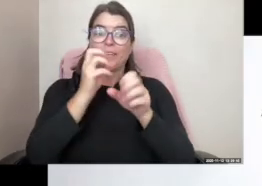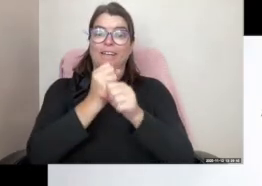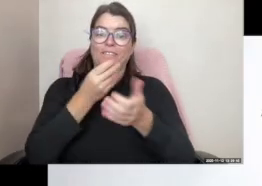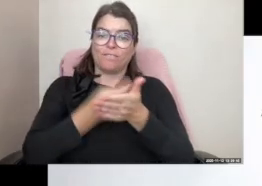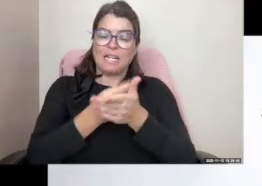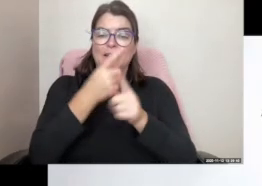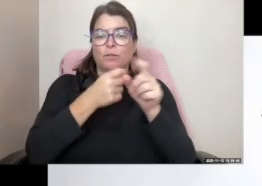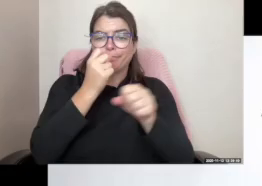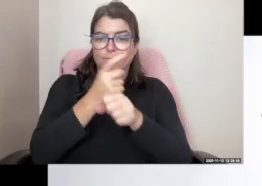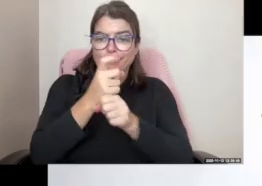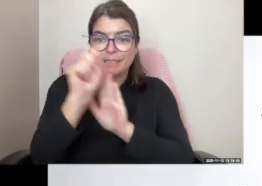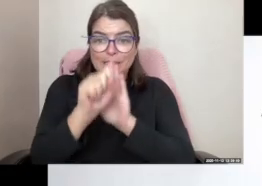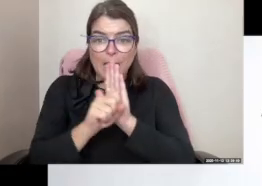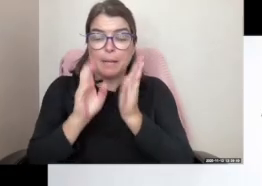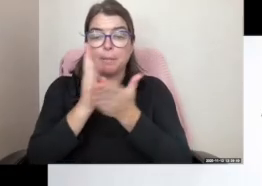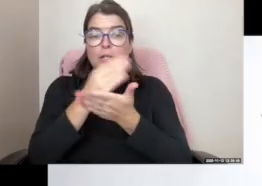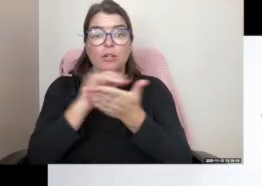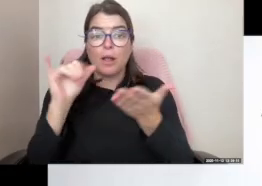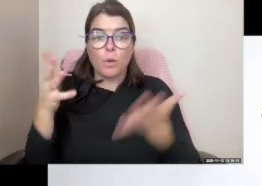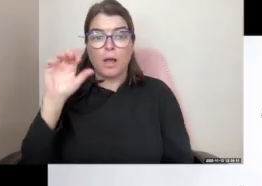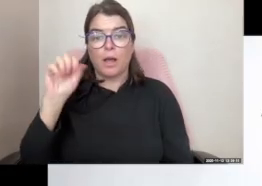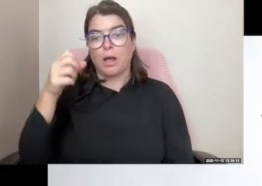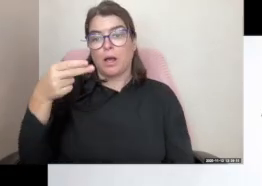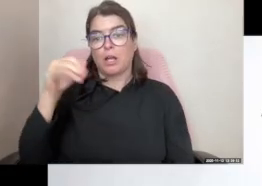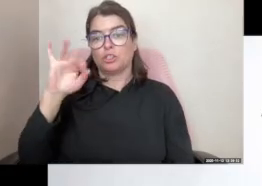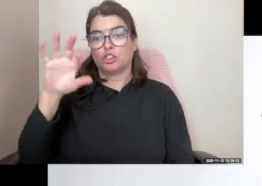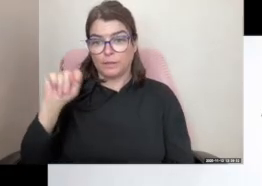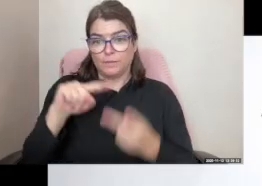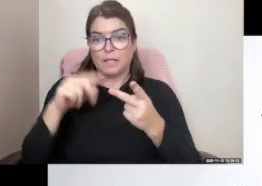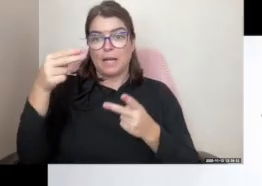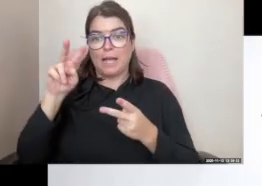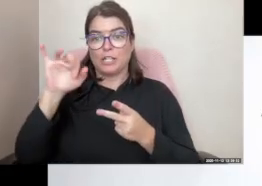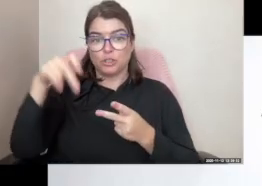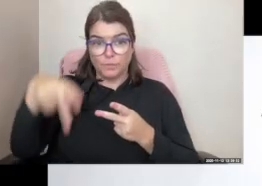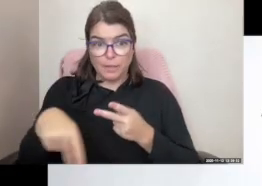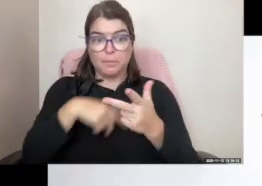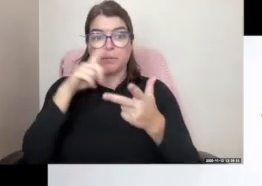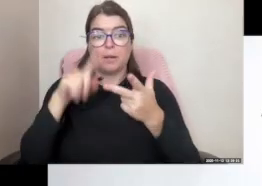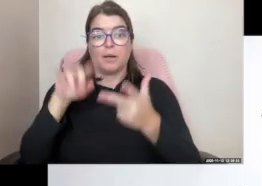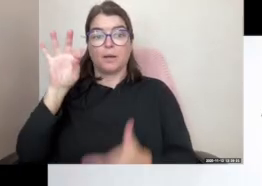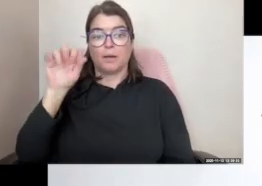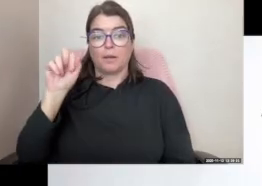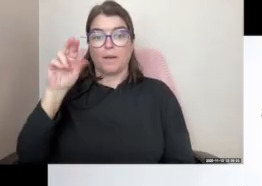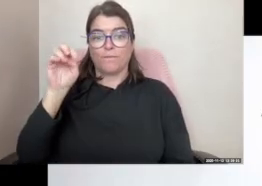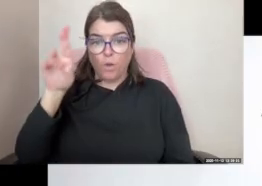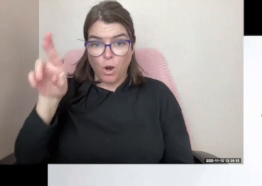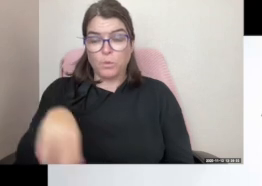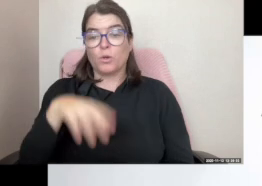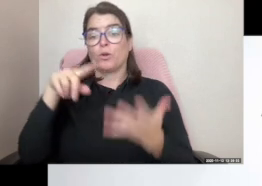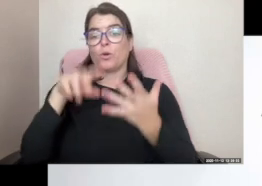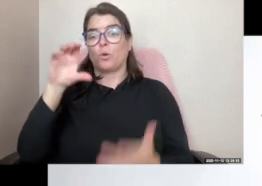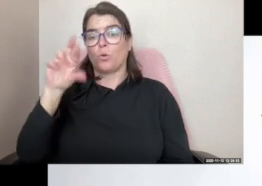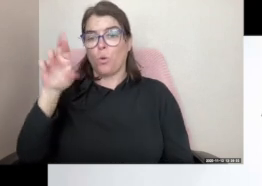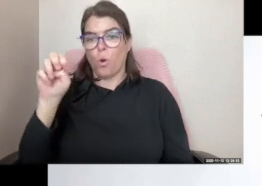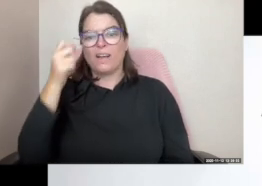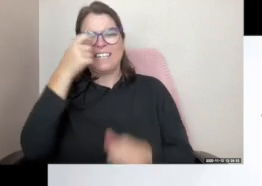Mitigation Trust, annually appropriated programs, the focus of today's session, which may receive funding from each year's state